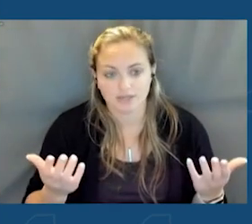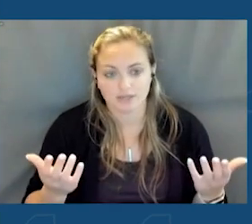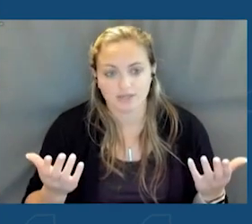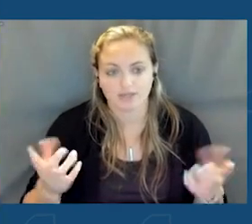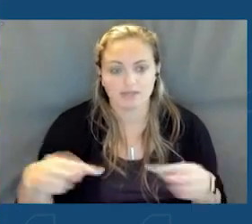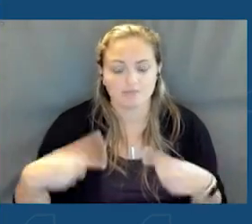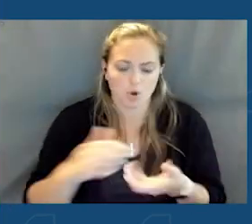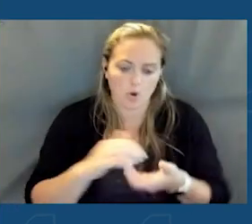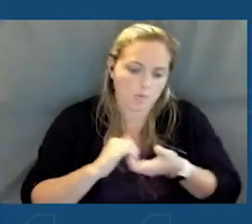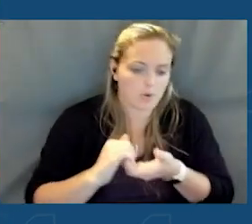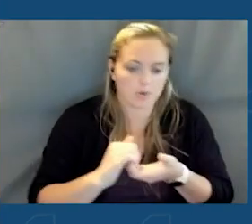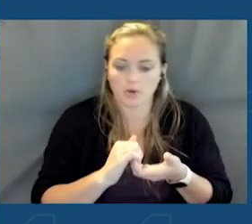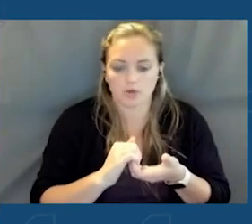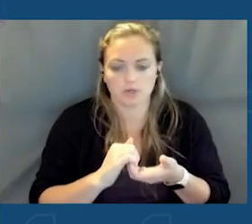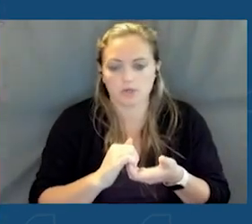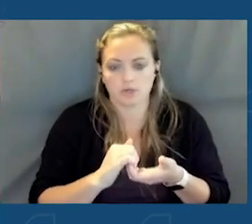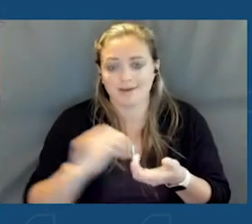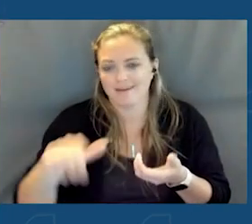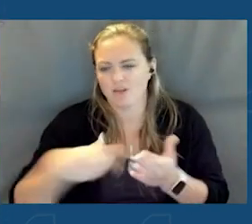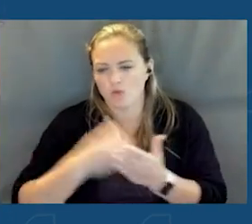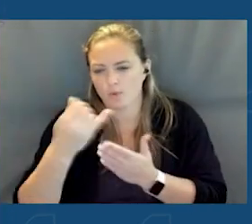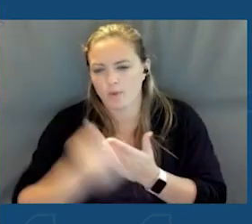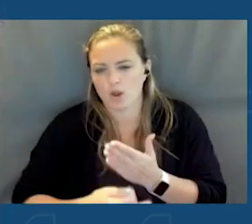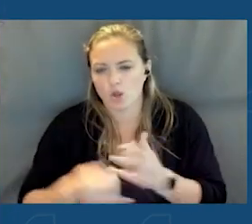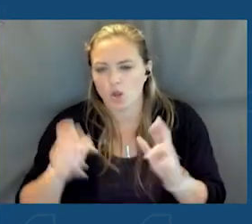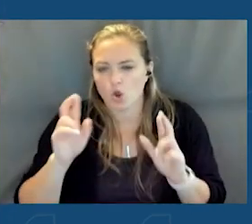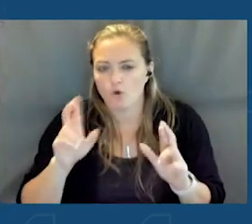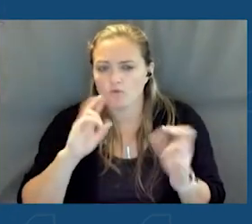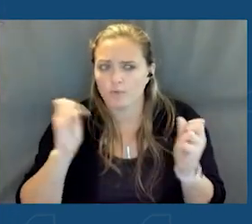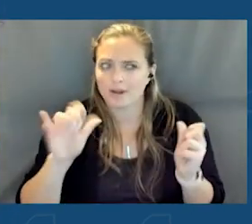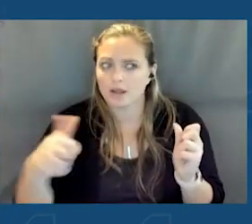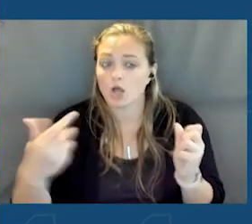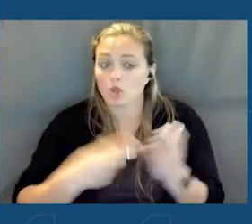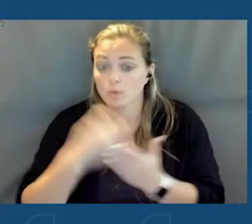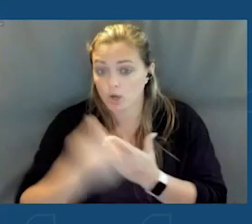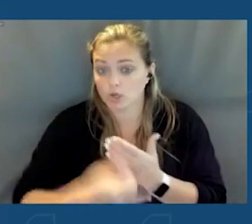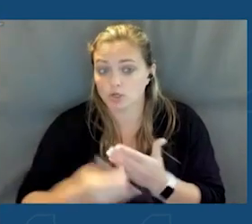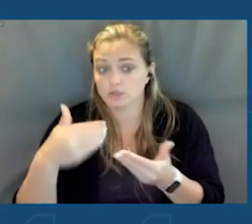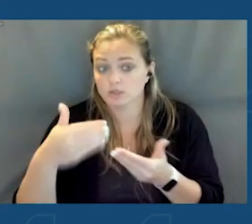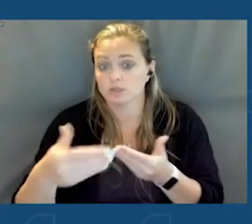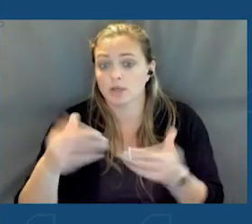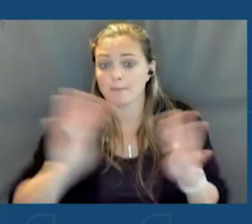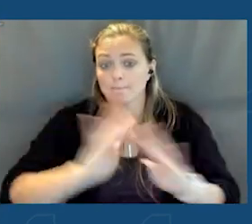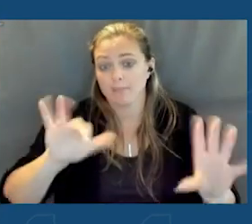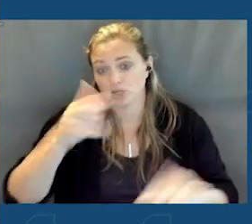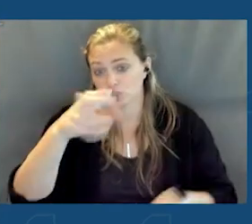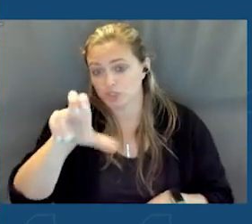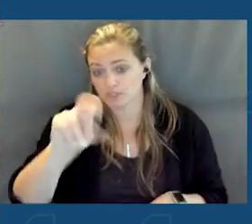partner in another project and hopefully for many other projects to come, Magic Johnson.